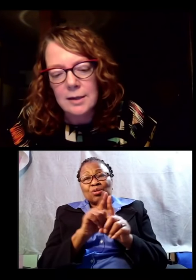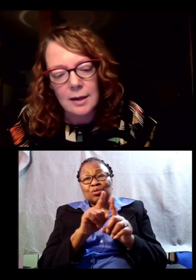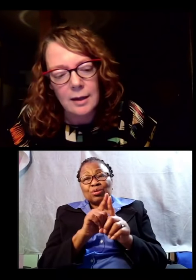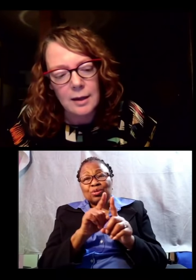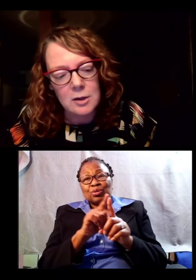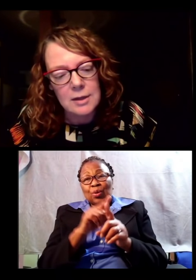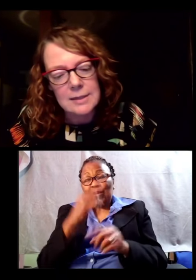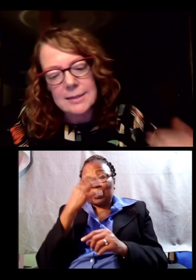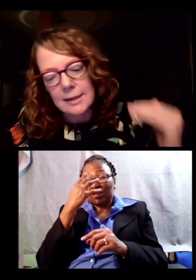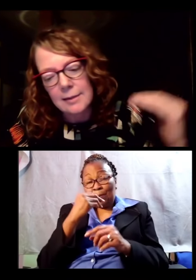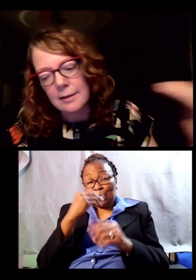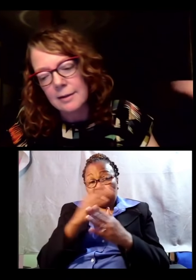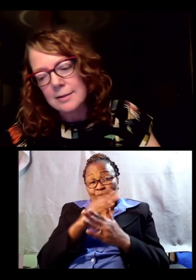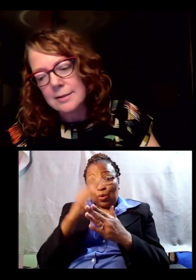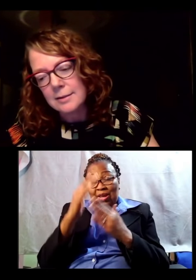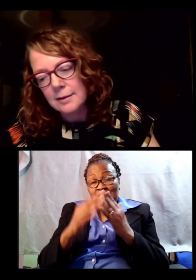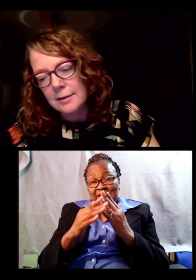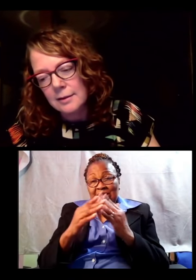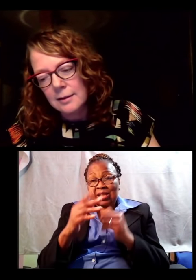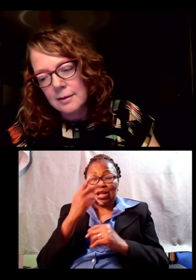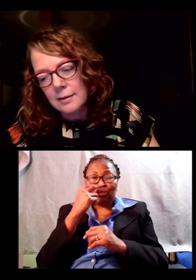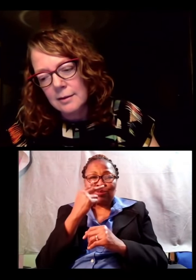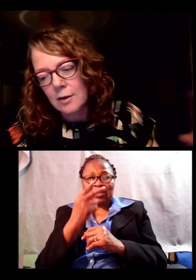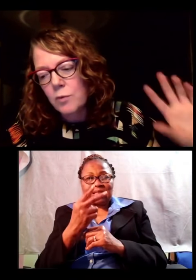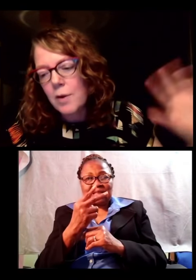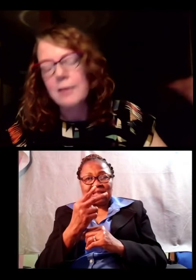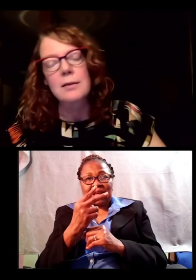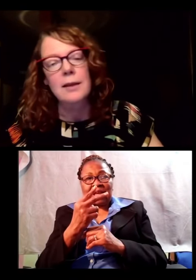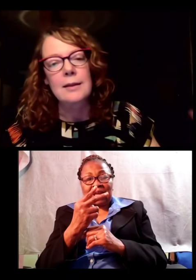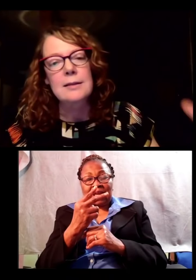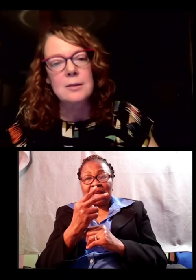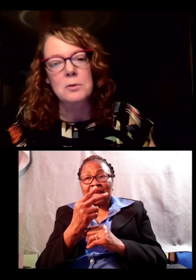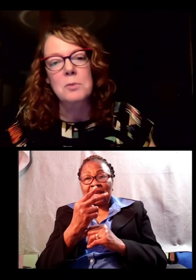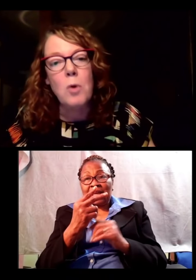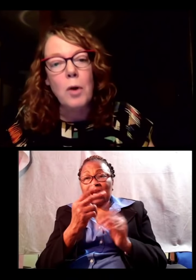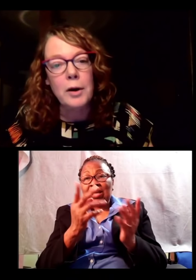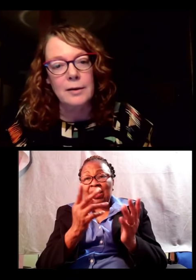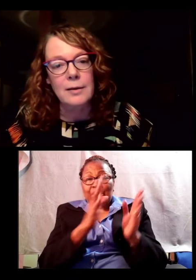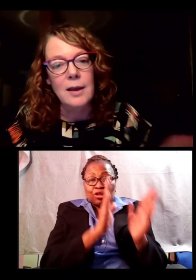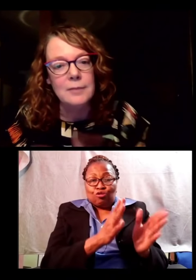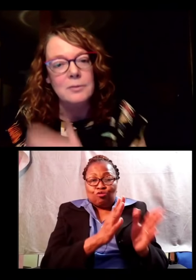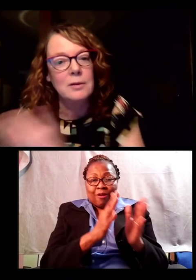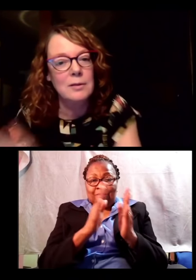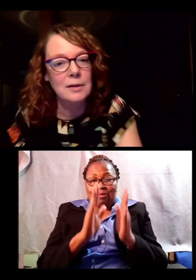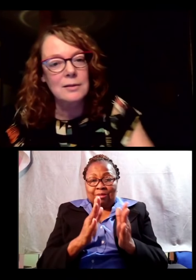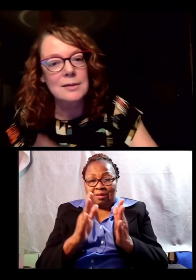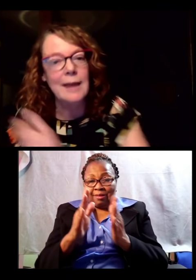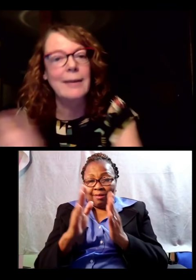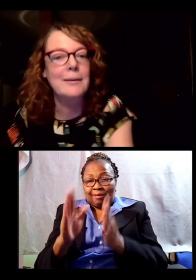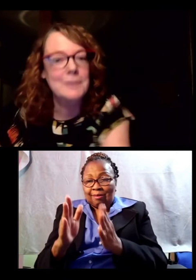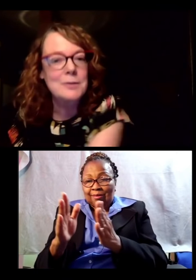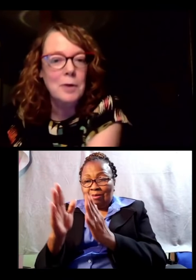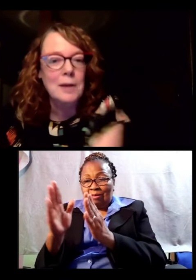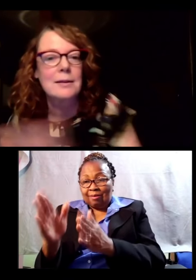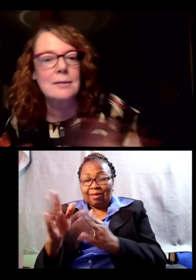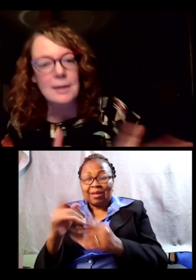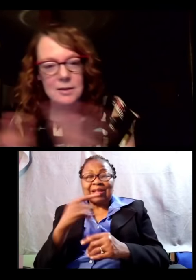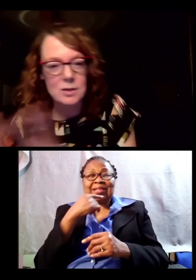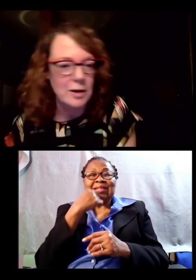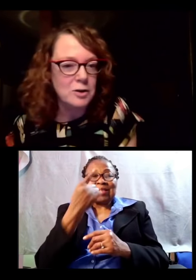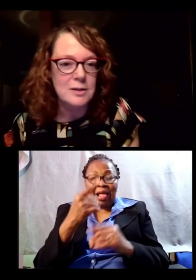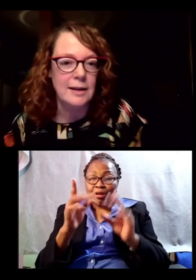beautiful ending, and you can see that this, the chronicling that's so important, the kind of telling of story